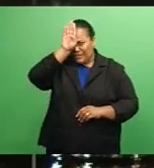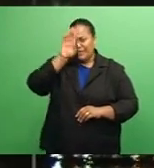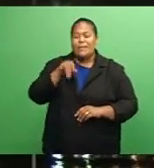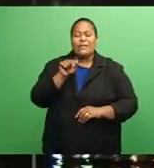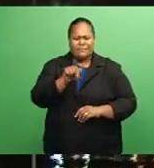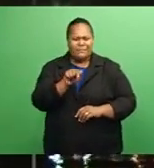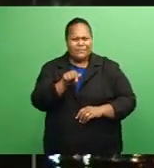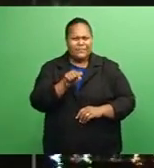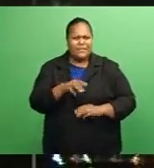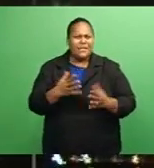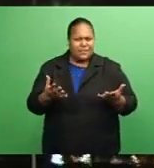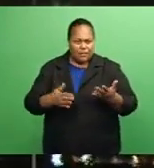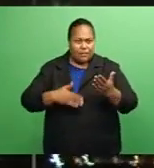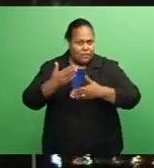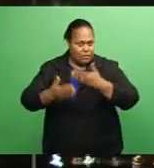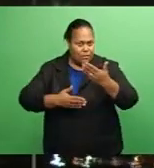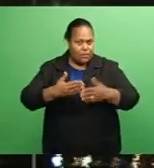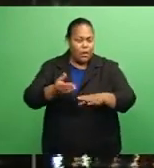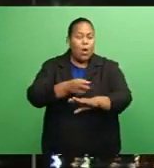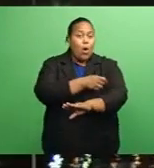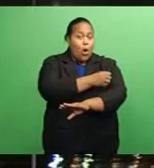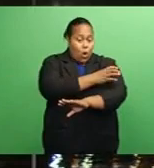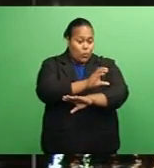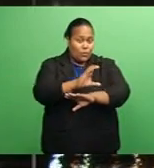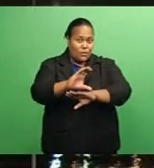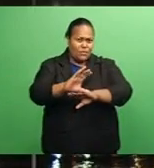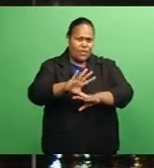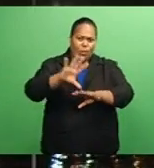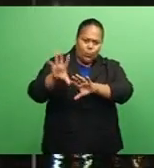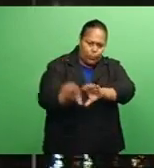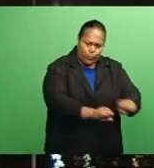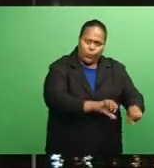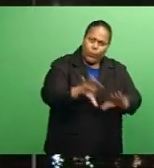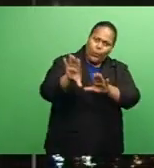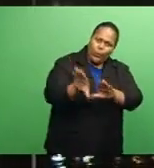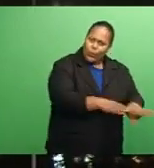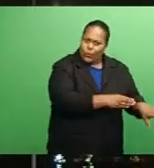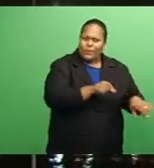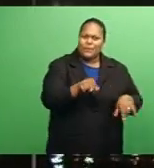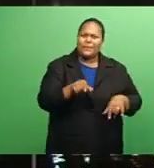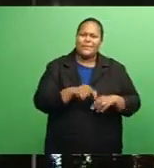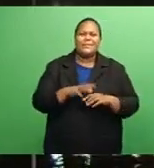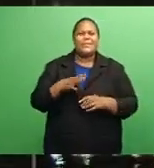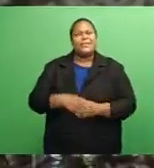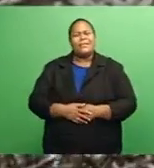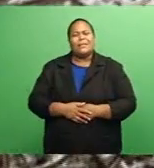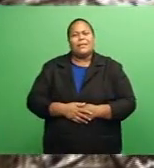coastal erosion has severely affected their resources. Sanyani Boila reports.